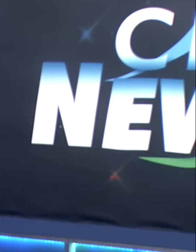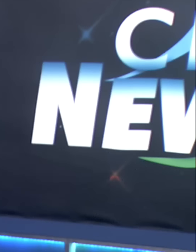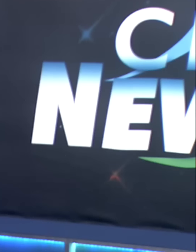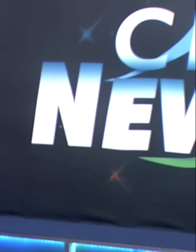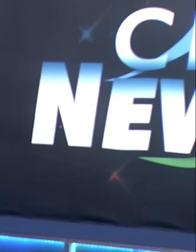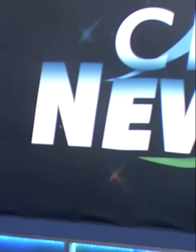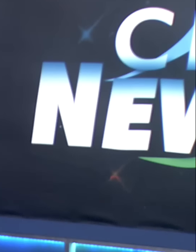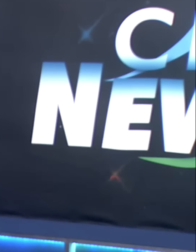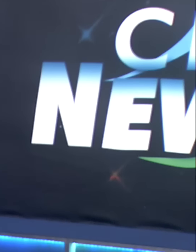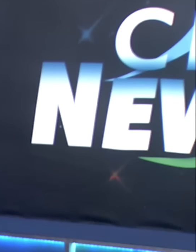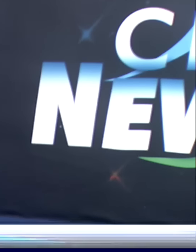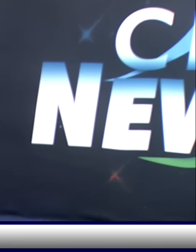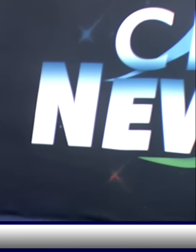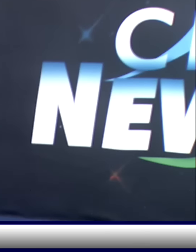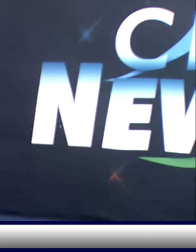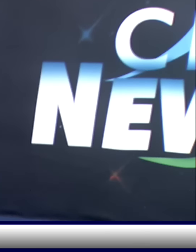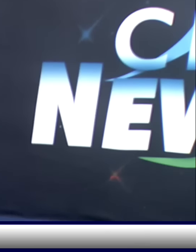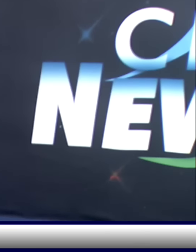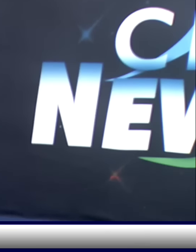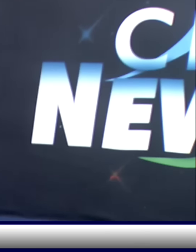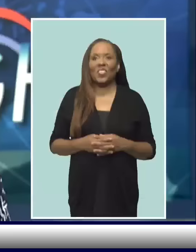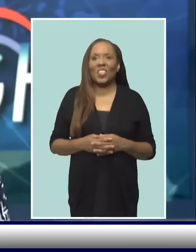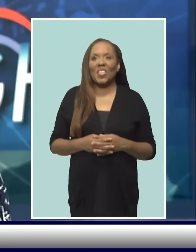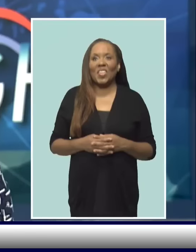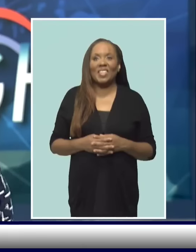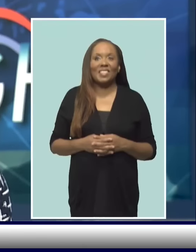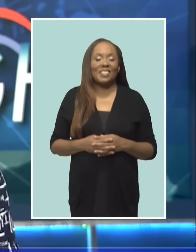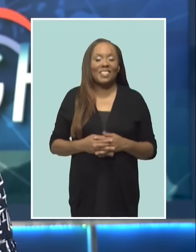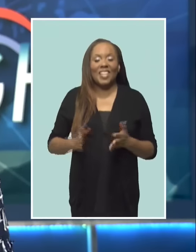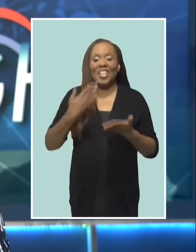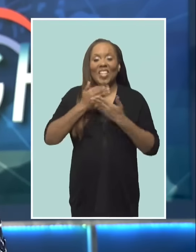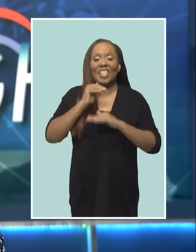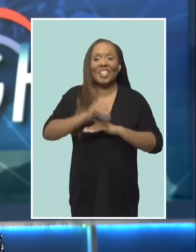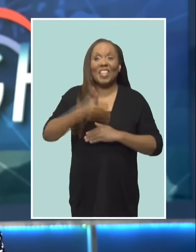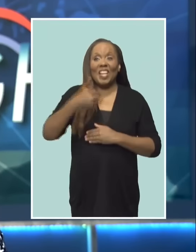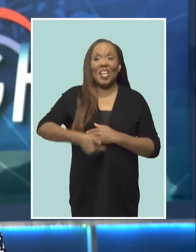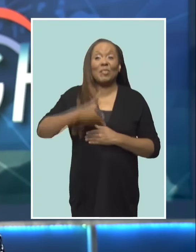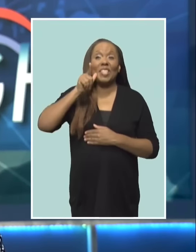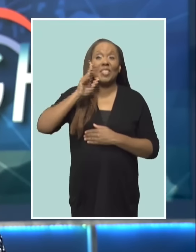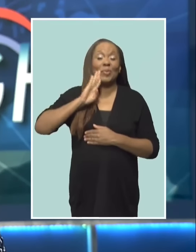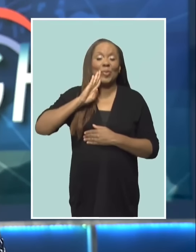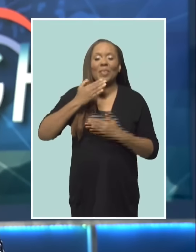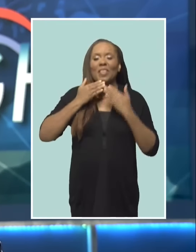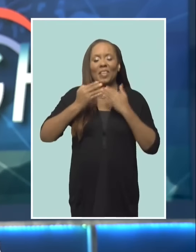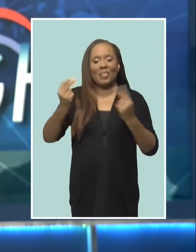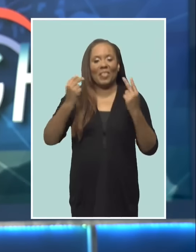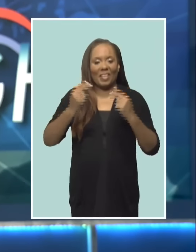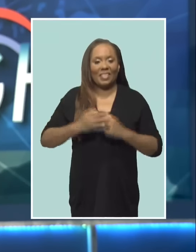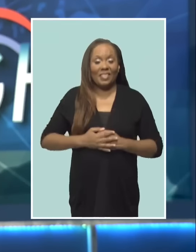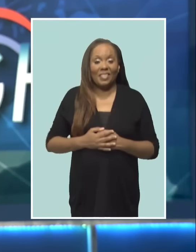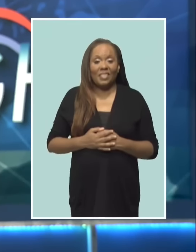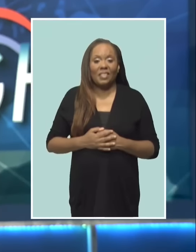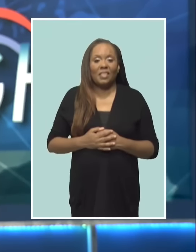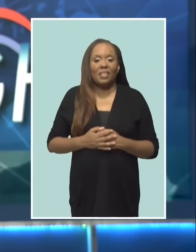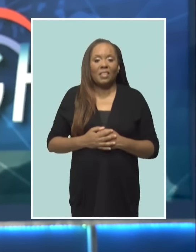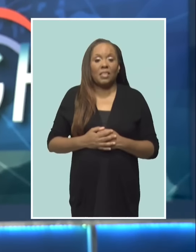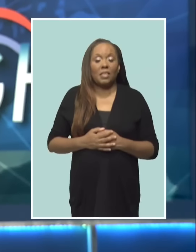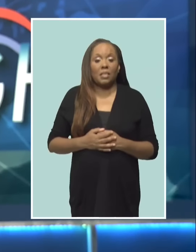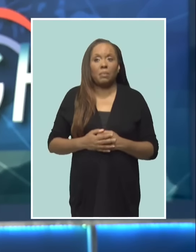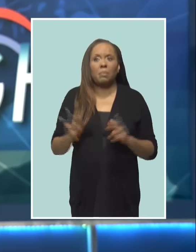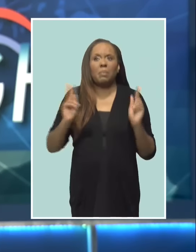Very good evening. I'm Lisa Broom. Thank you so much for tuning in. In our top story tonight, there's growing concern about the threatened strike